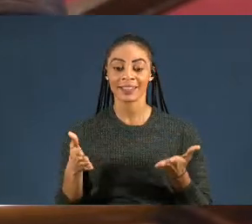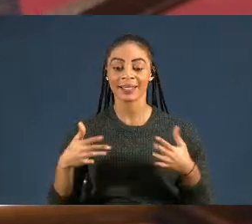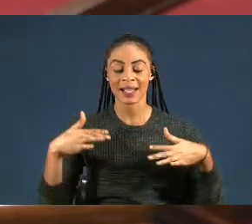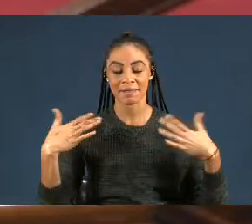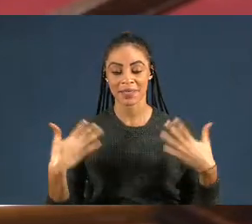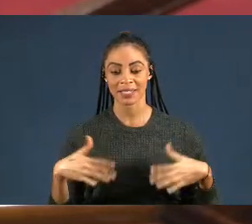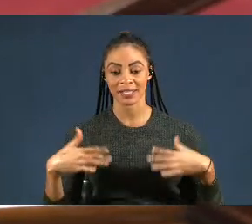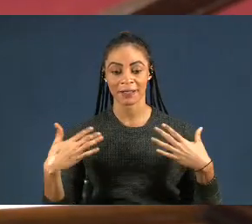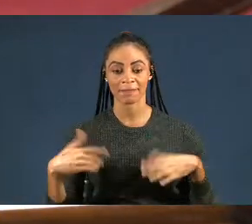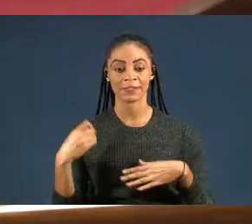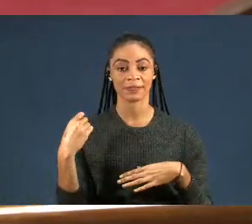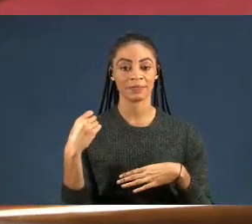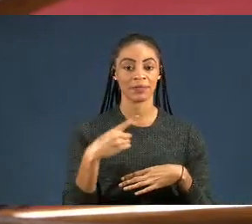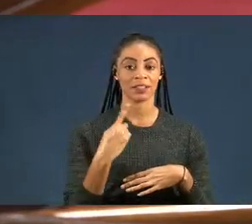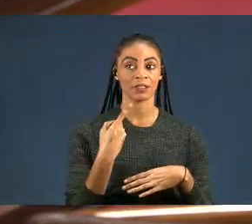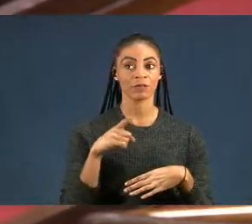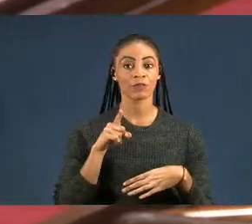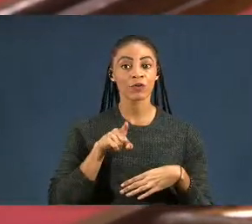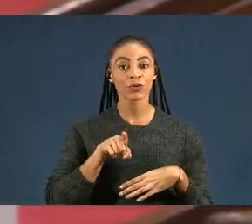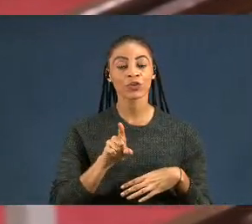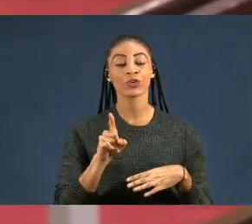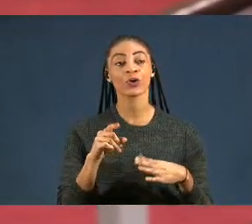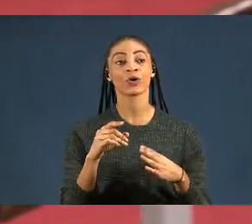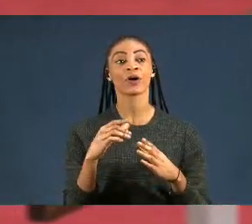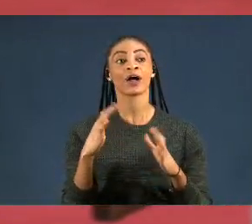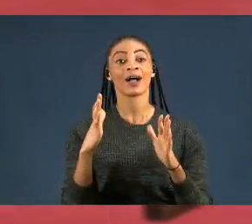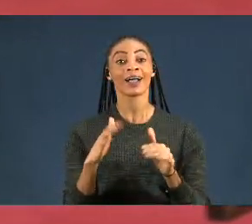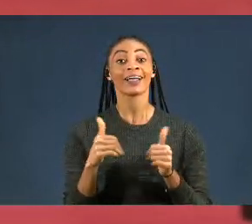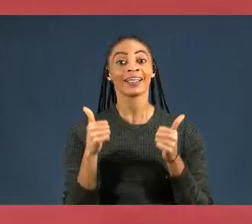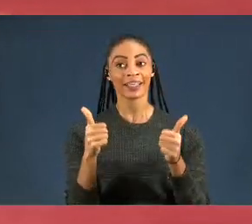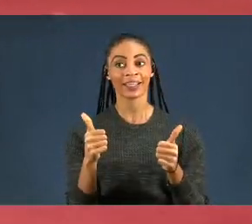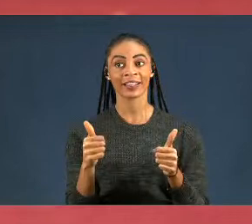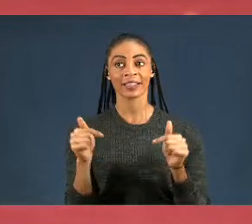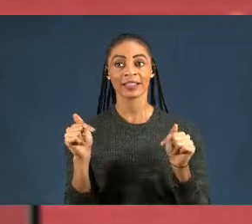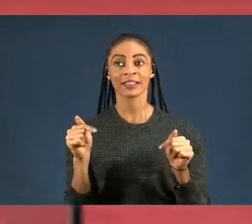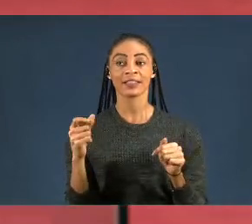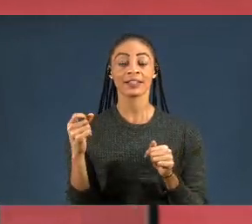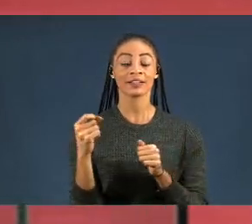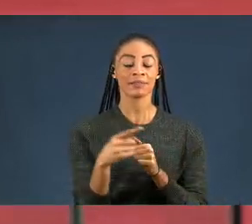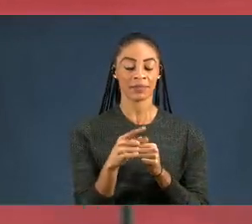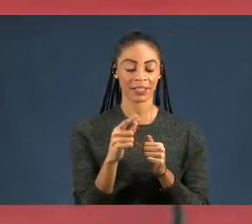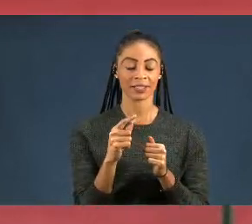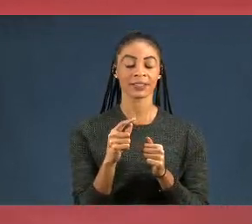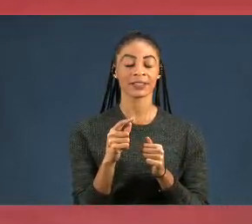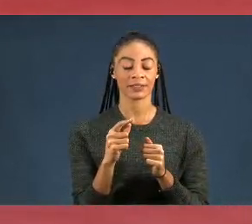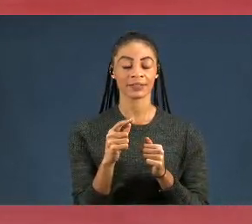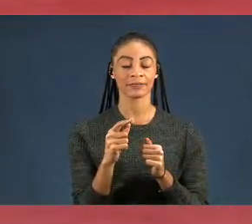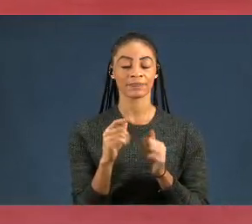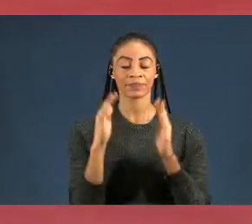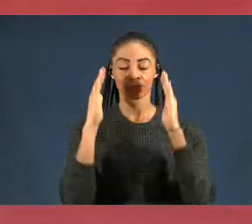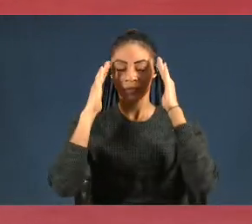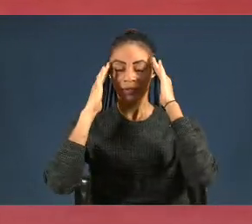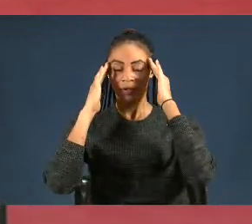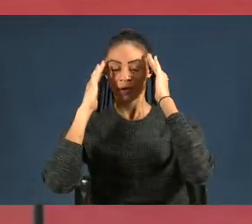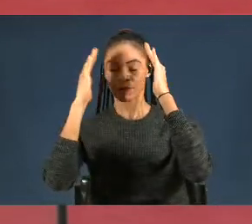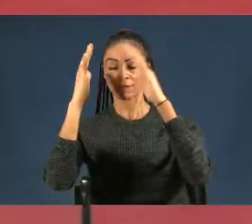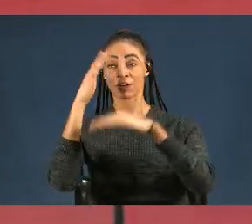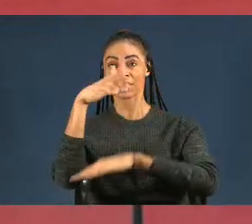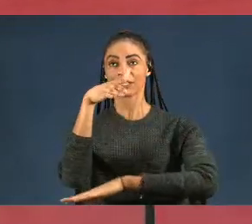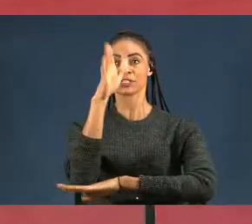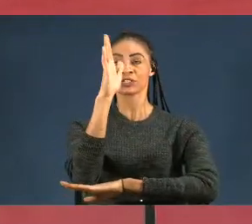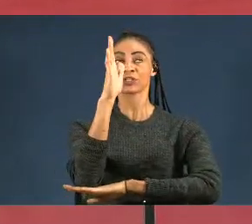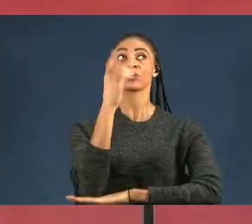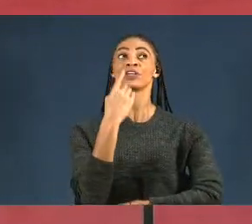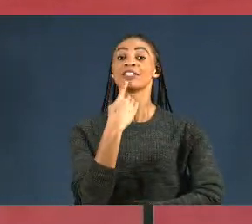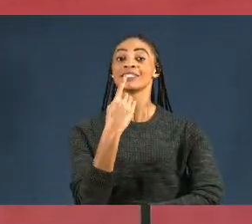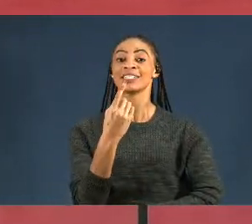of marriages. This month, if you turn to the Lord and you come sincerely and you tell him, I don't know how to do with this marriage. I